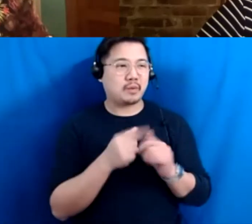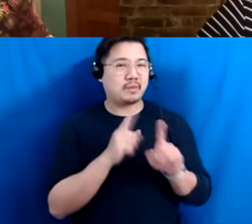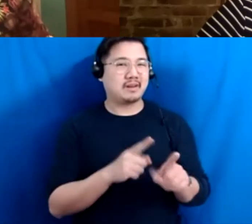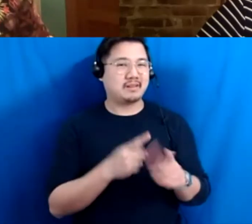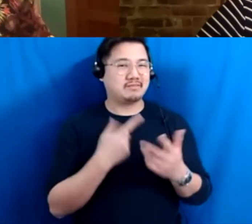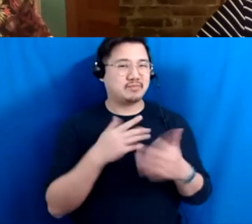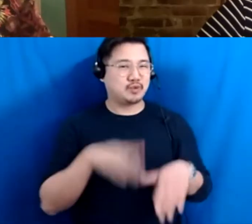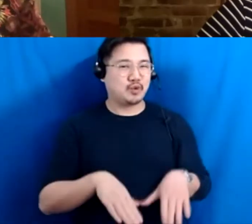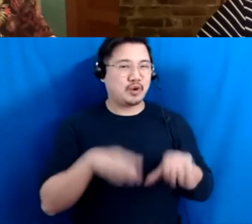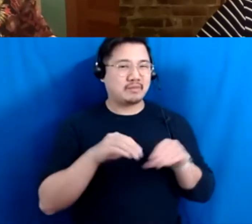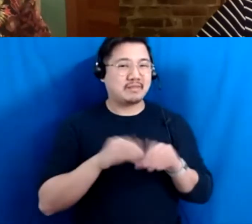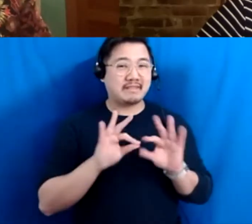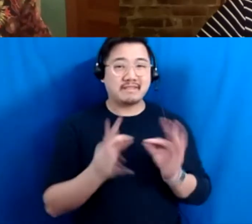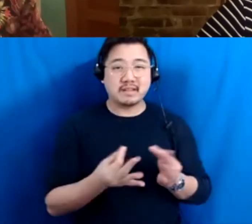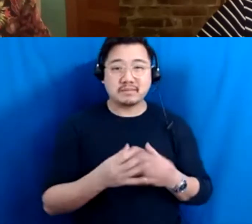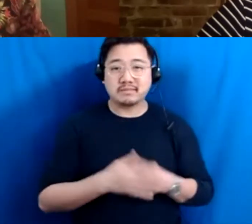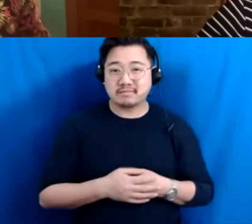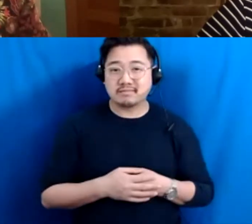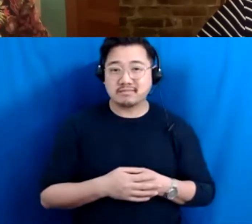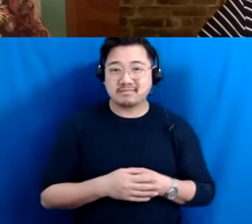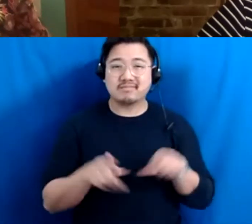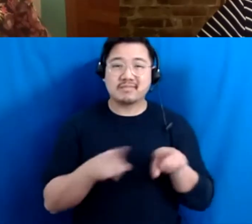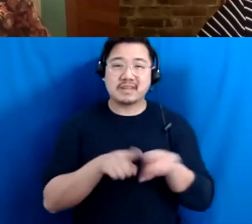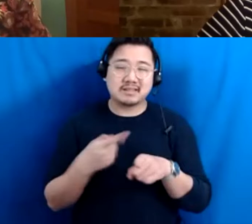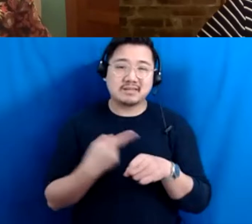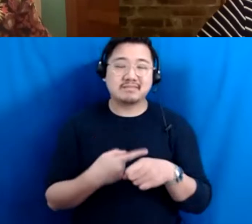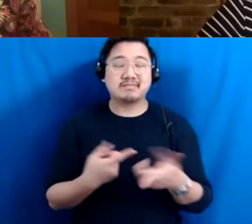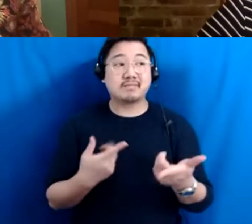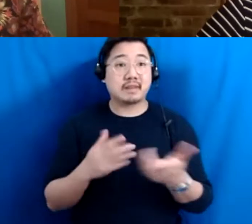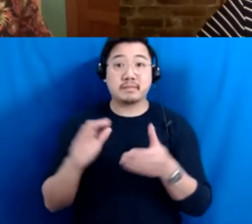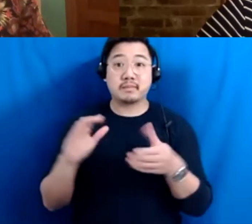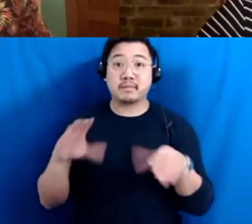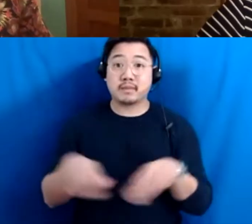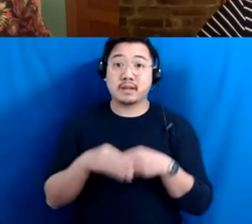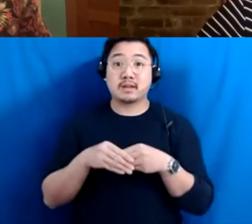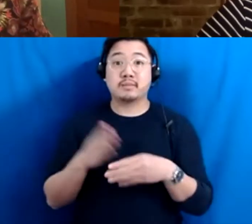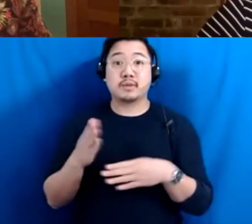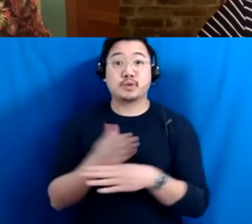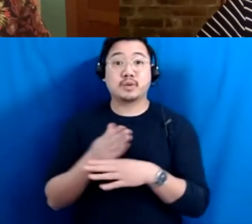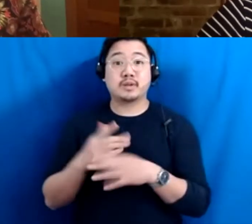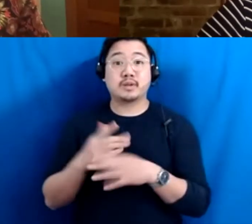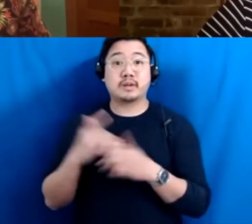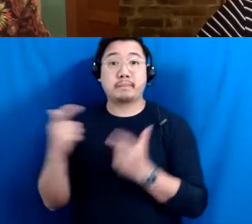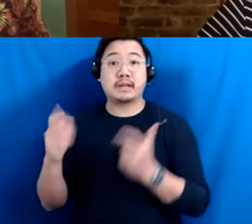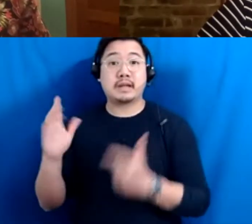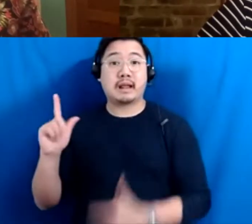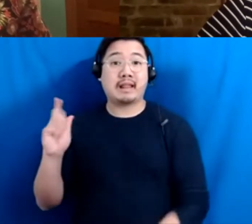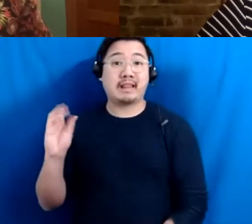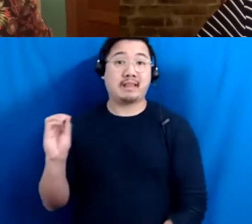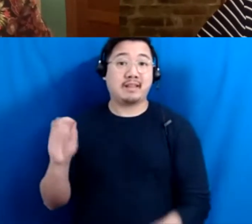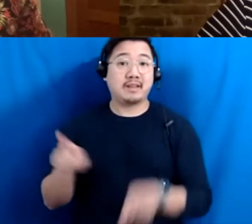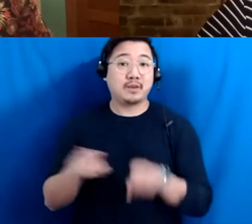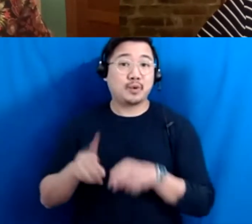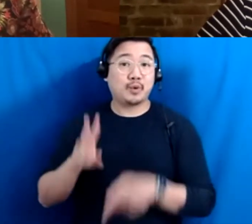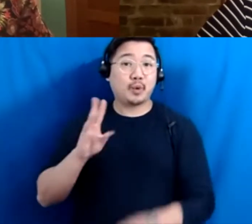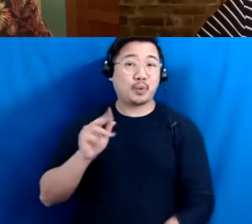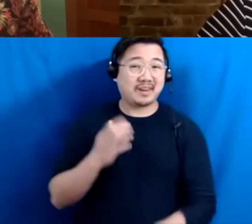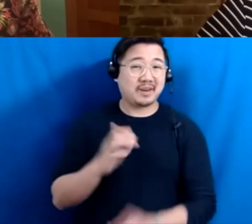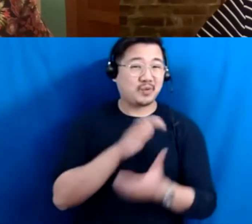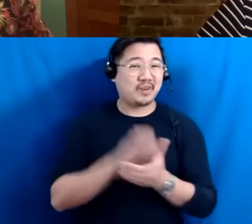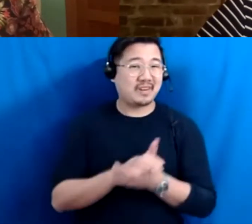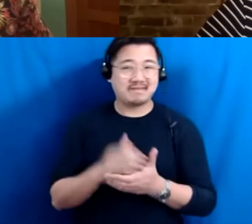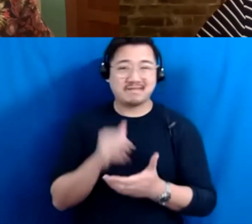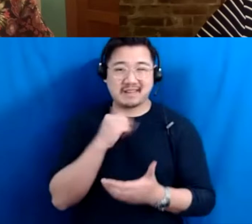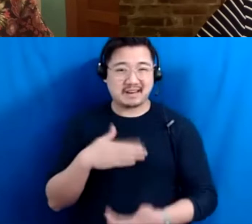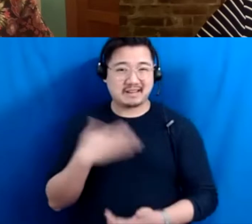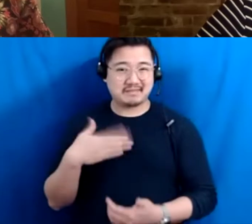family. There's the unhappy marriage between Big Leo, the father, and his wife Winnie of many years, who's decided,